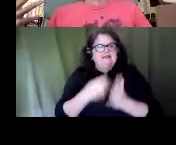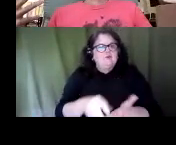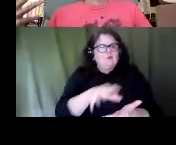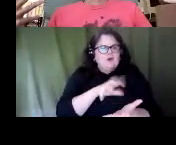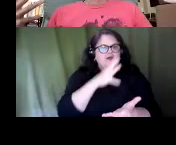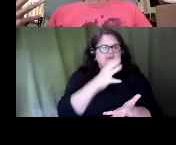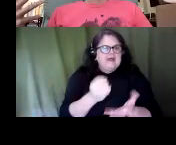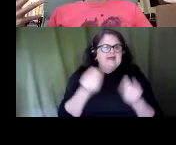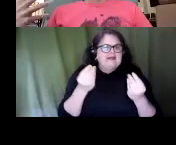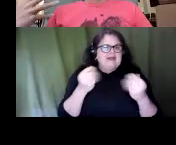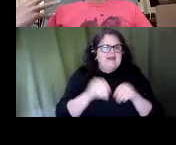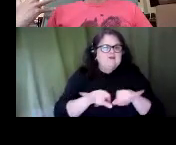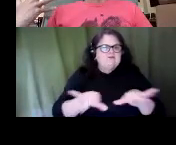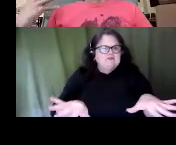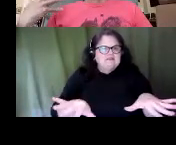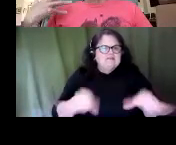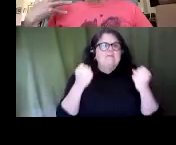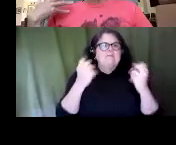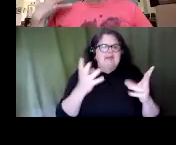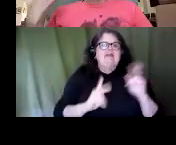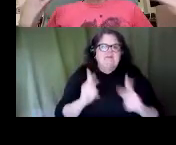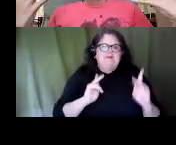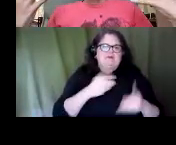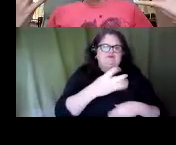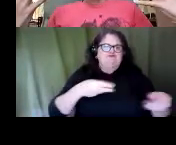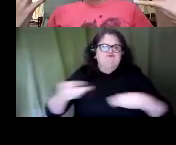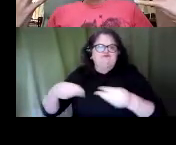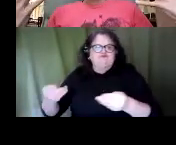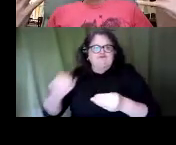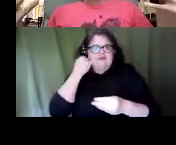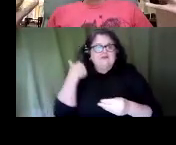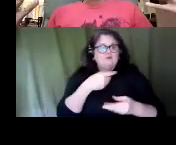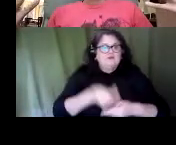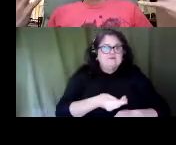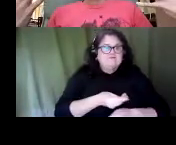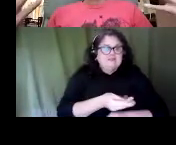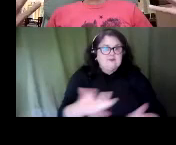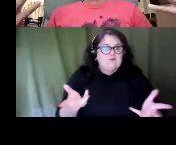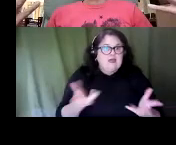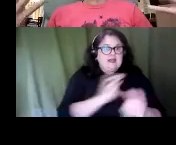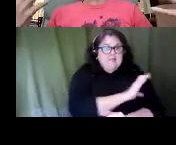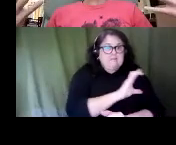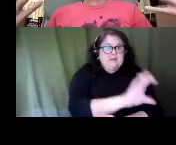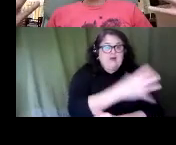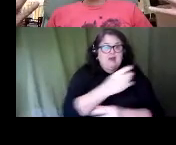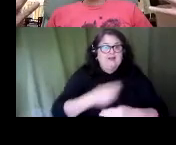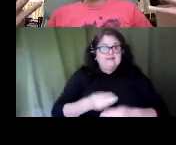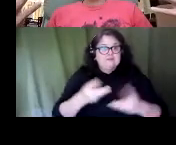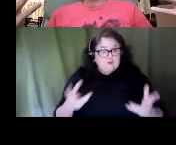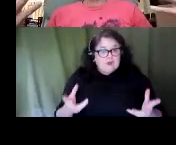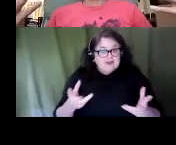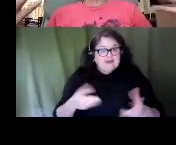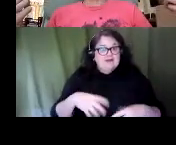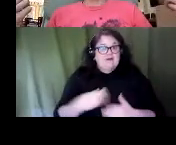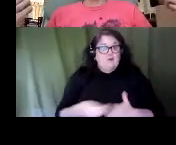to many people. And so if we're spreading power and spreading wealth, we also need to protect that wealth and power, make